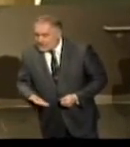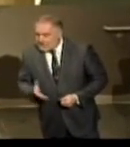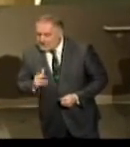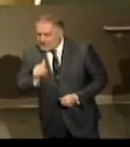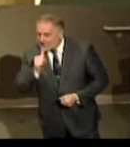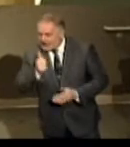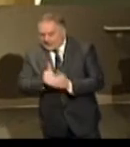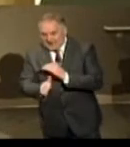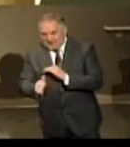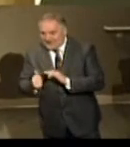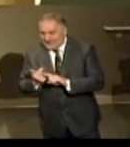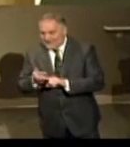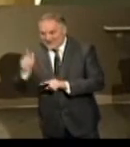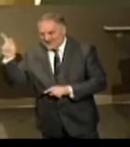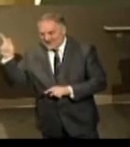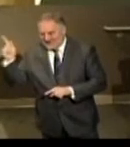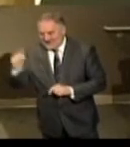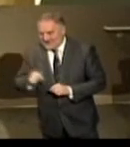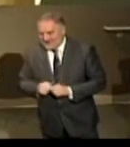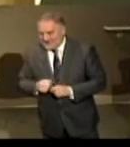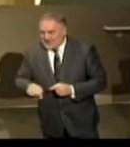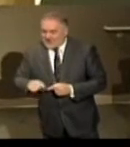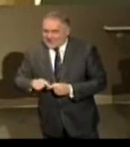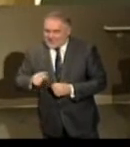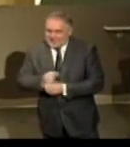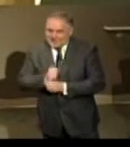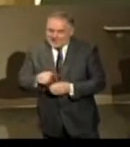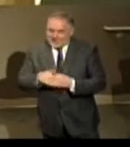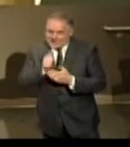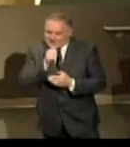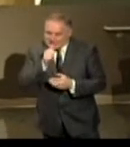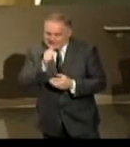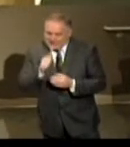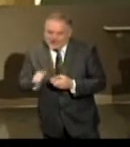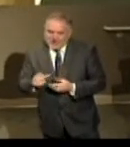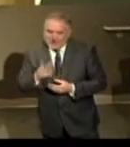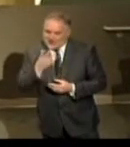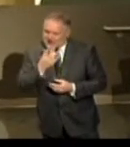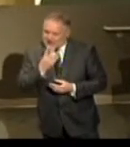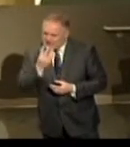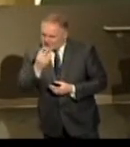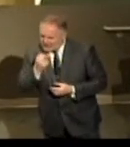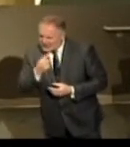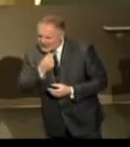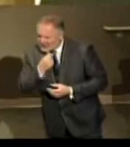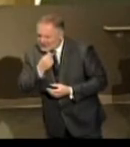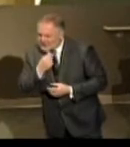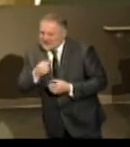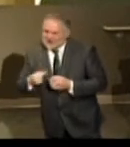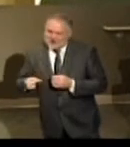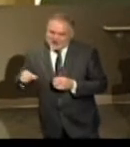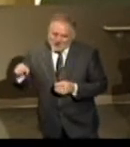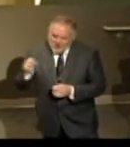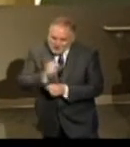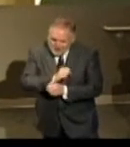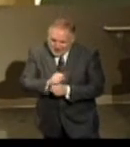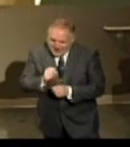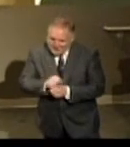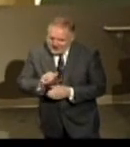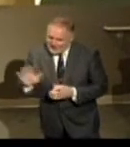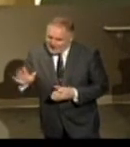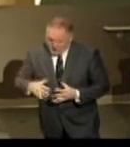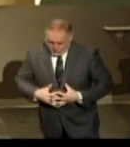was not hid from thee. When I was made in secret, curiously wrought in the lowest parts of the earth or of the womb, that word can be